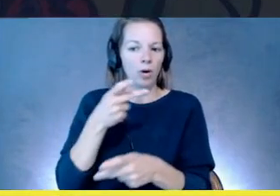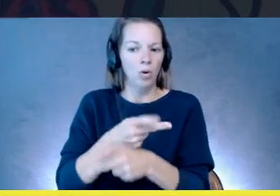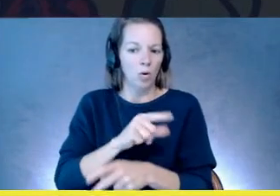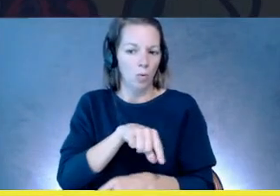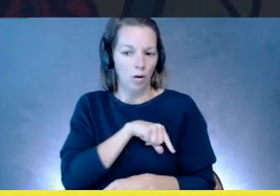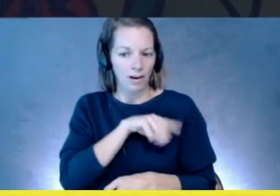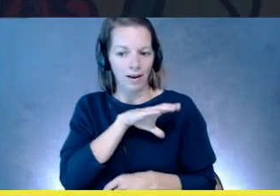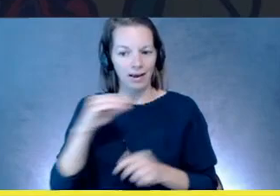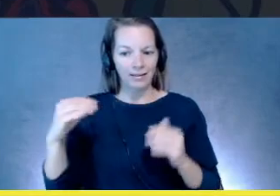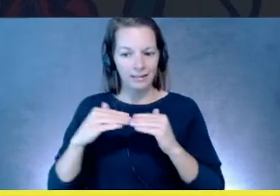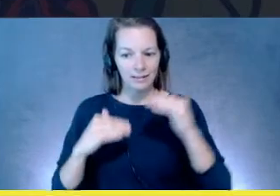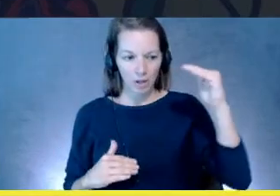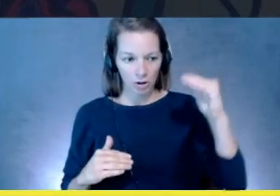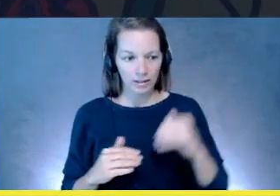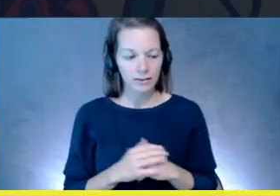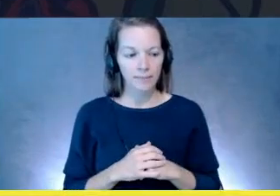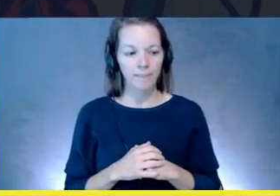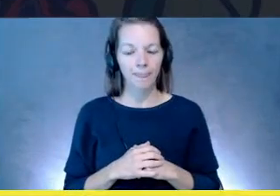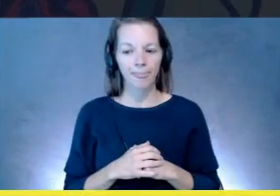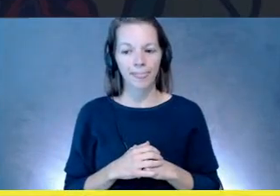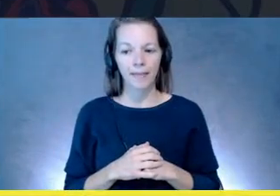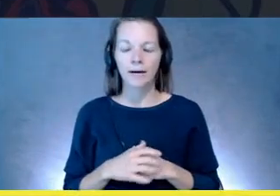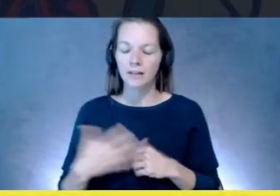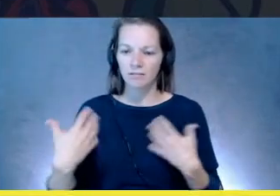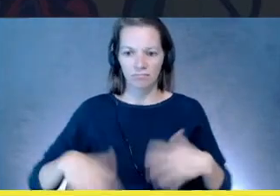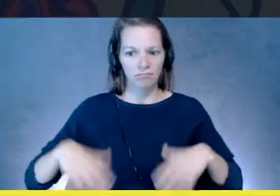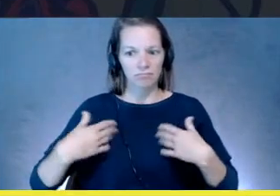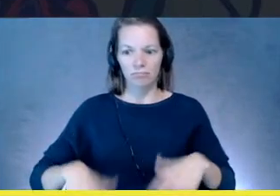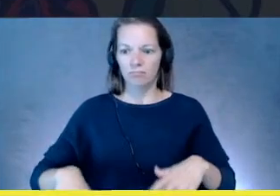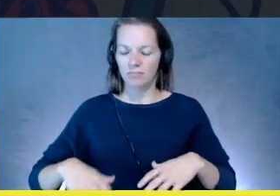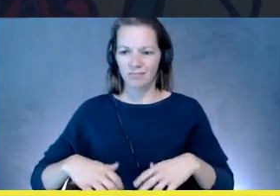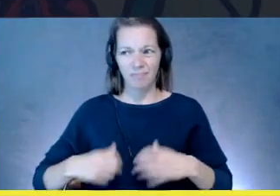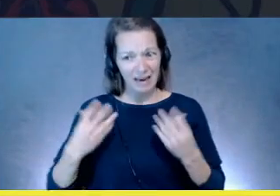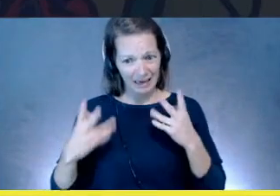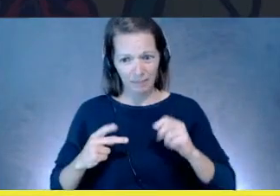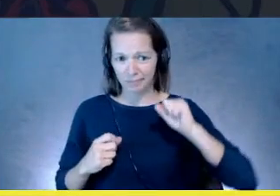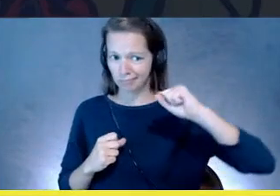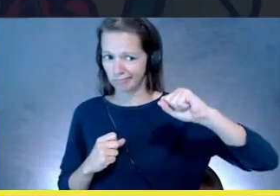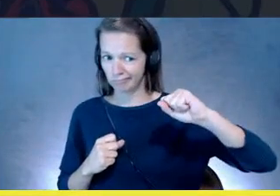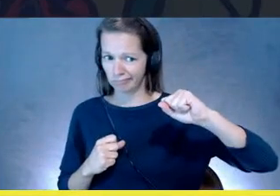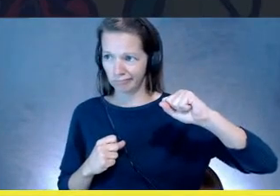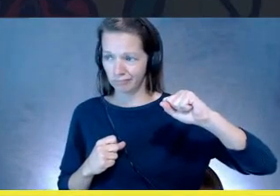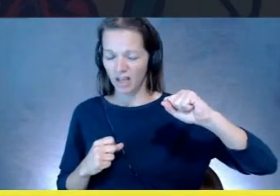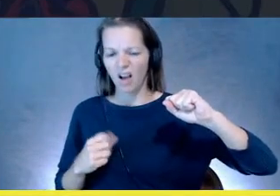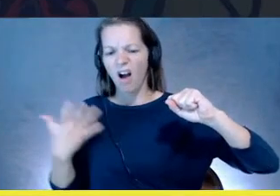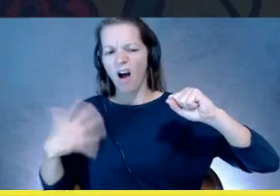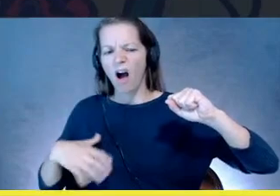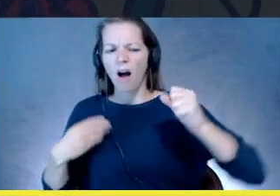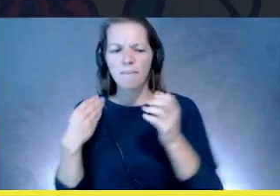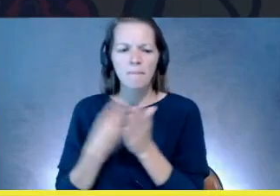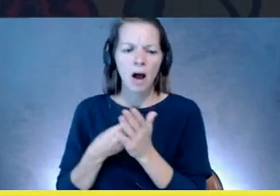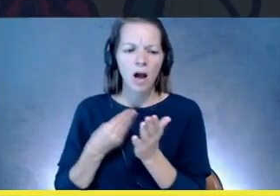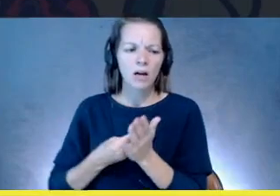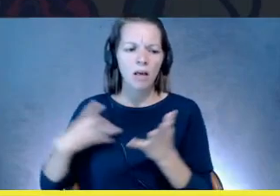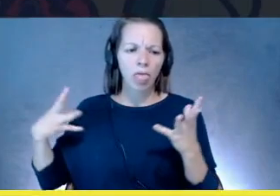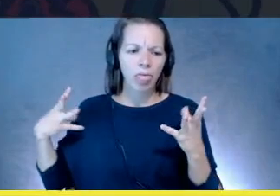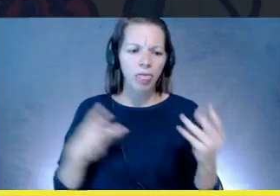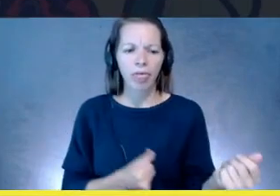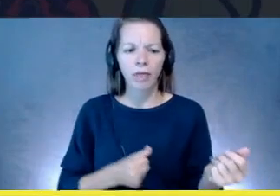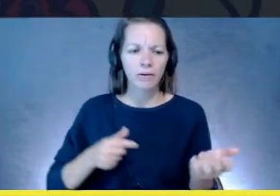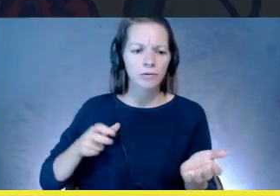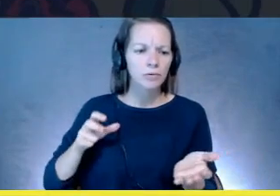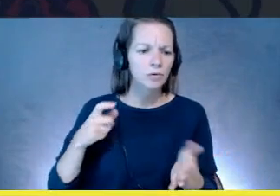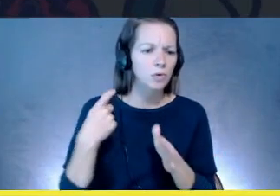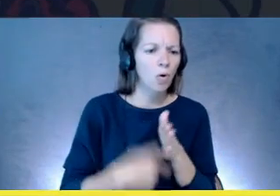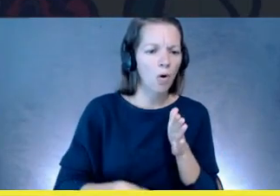disparities. There's tremendous resistance about the money that it will cost to do this type